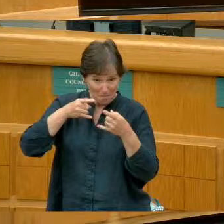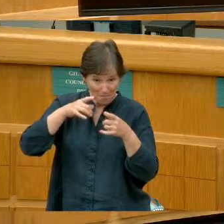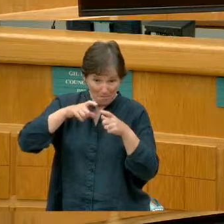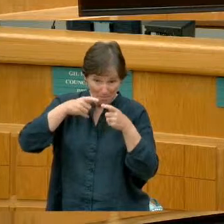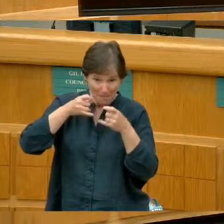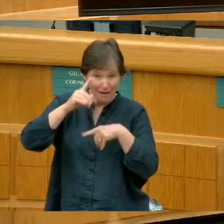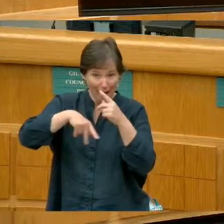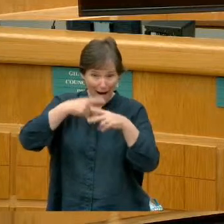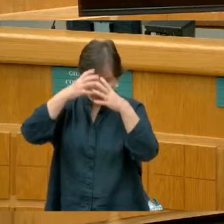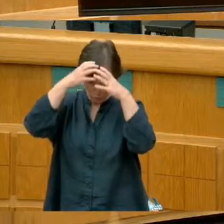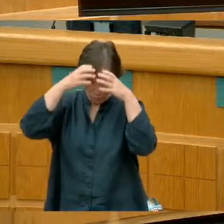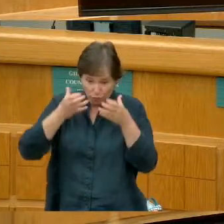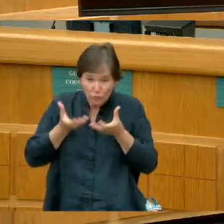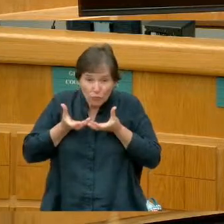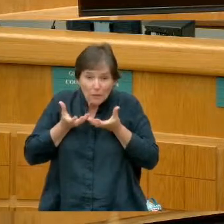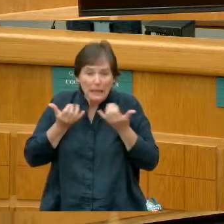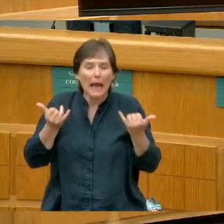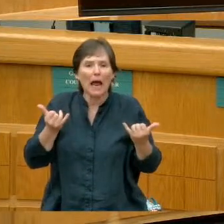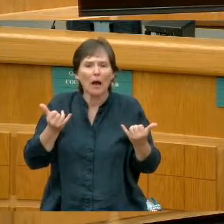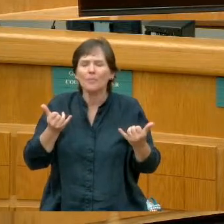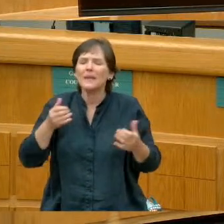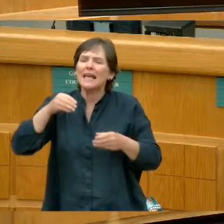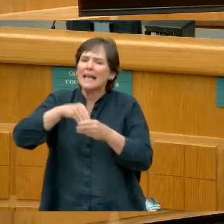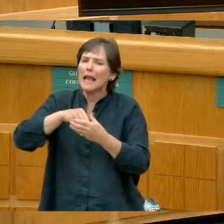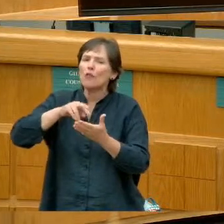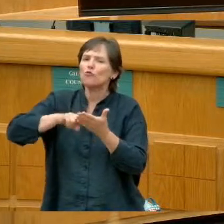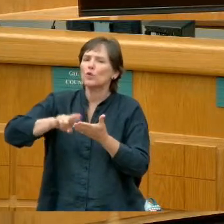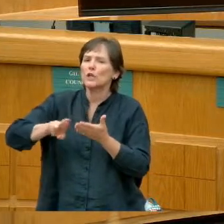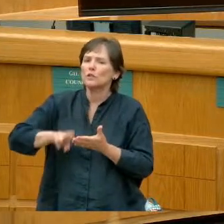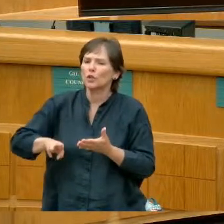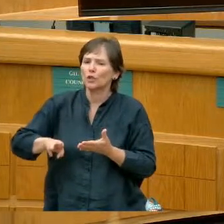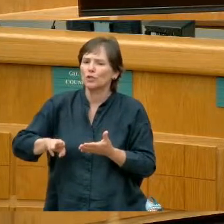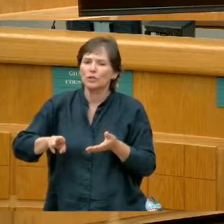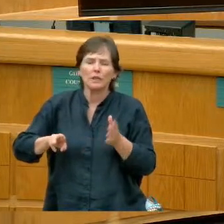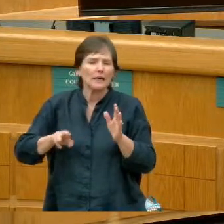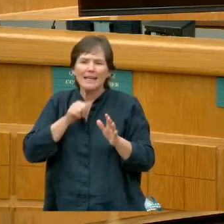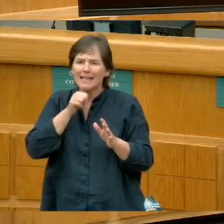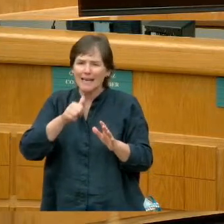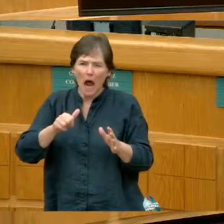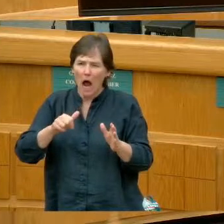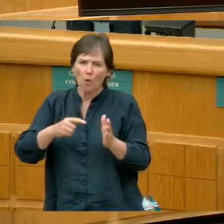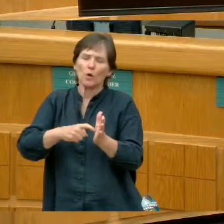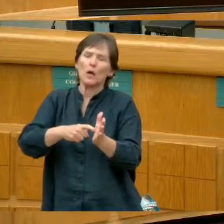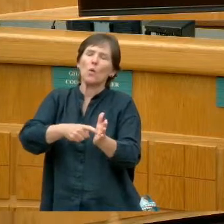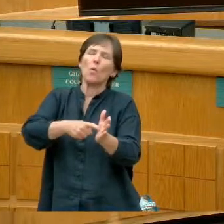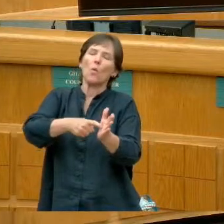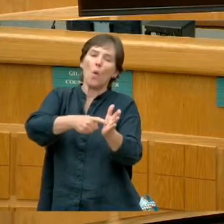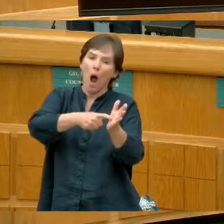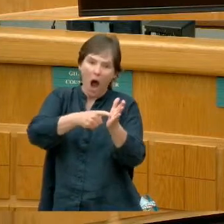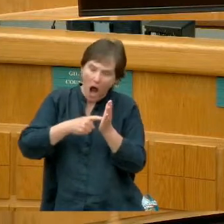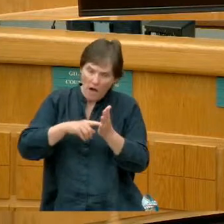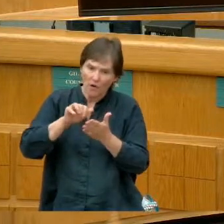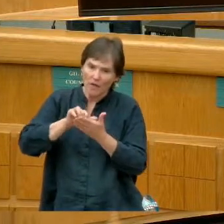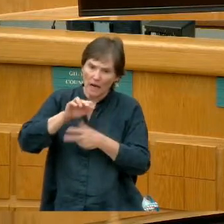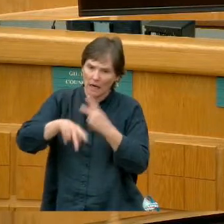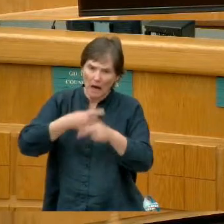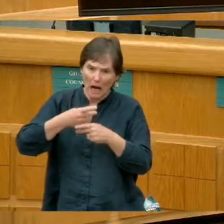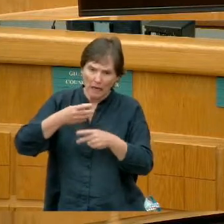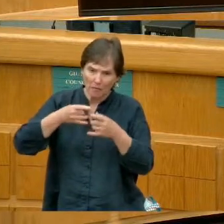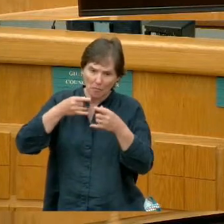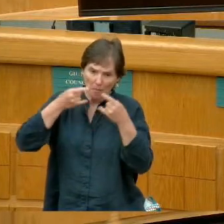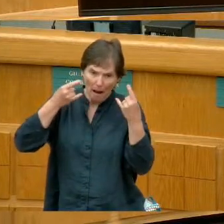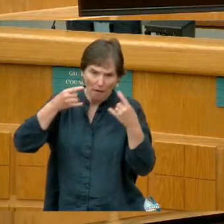in this setting. But I'm wearing this mask to see if it will help to give an understanding of the proper use of a mask.